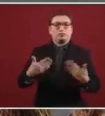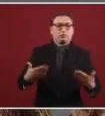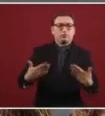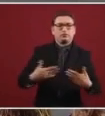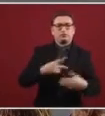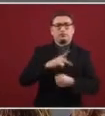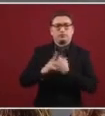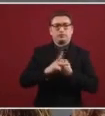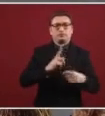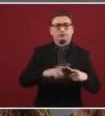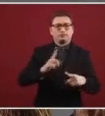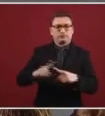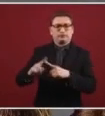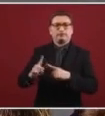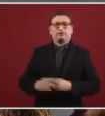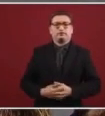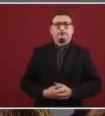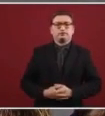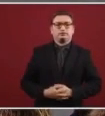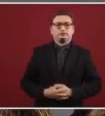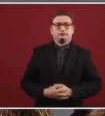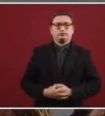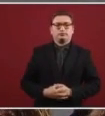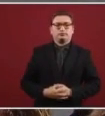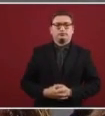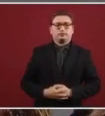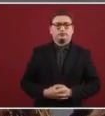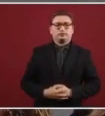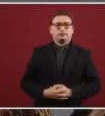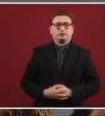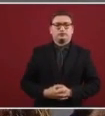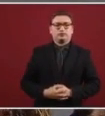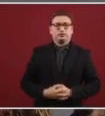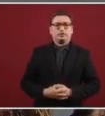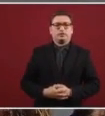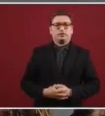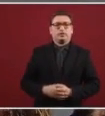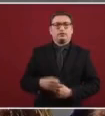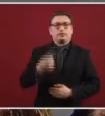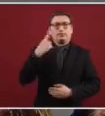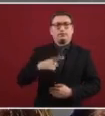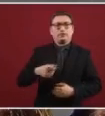uphold the integrity of borders and ensure safety and prosperity for our people.